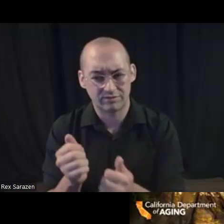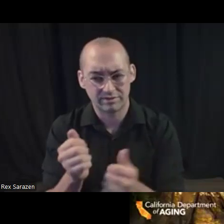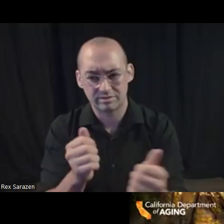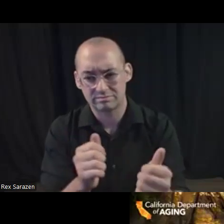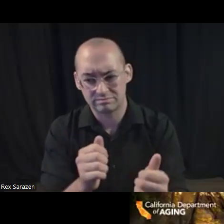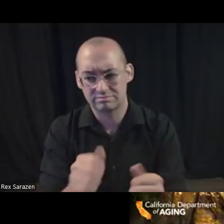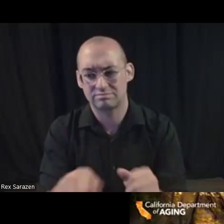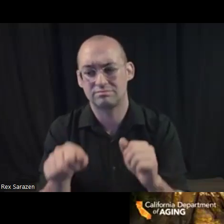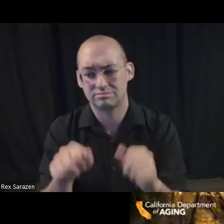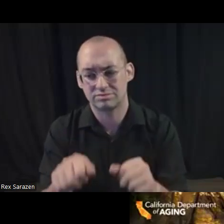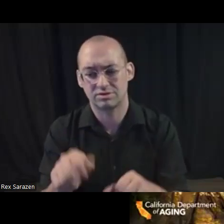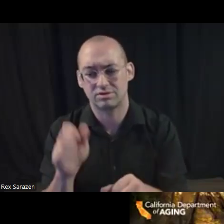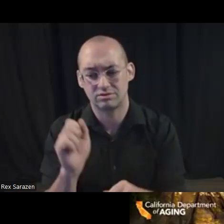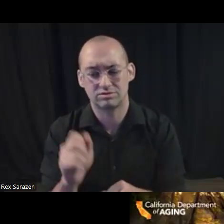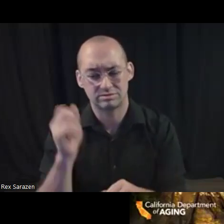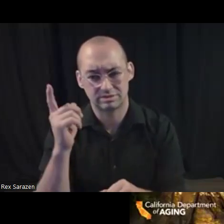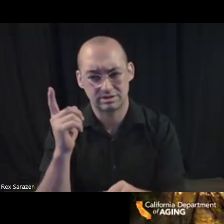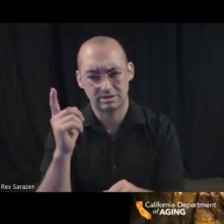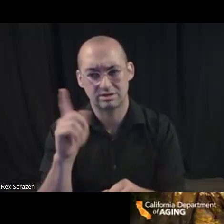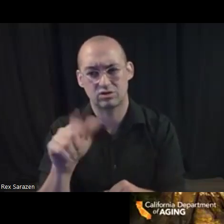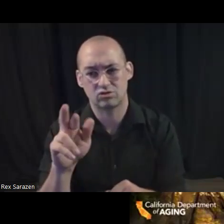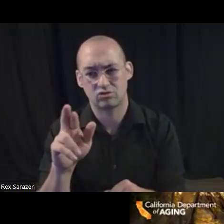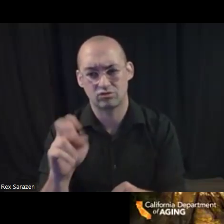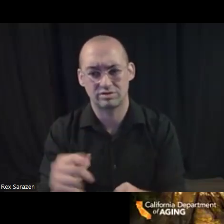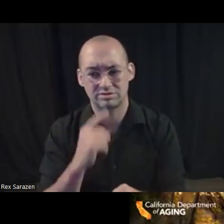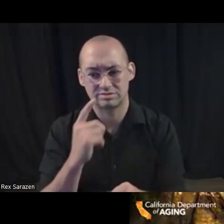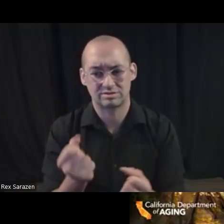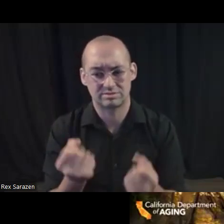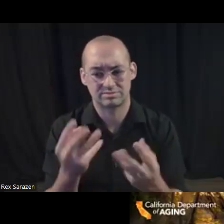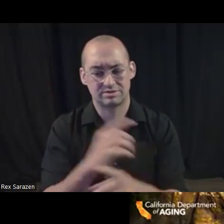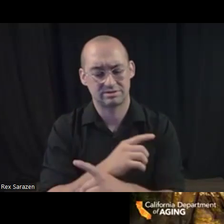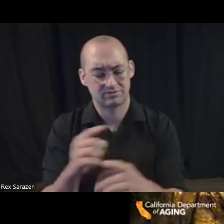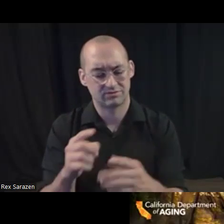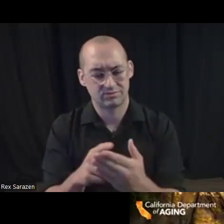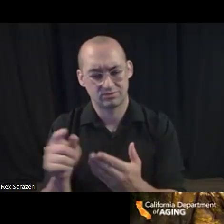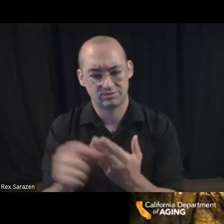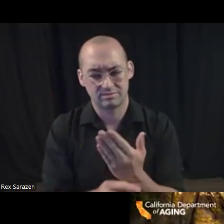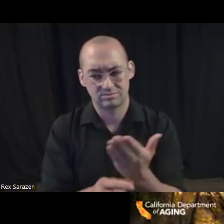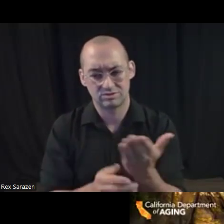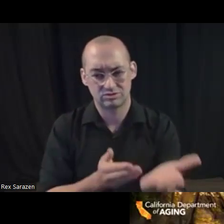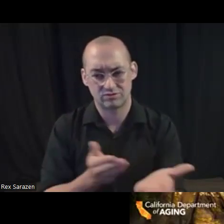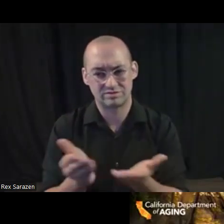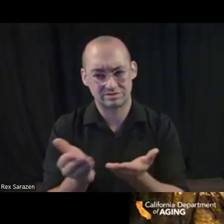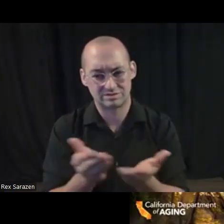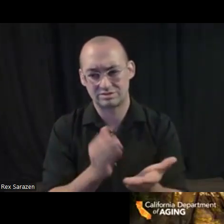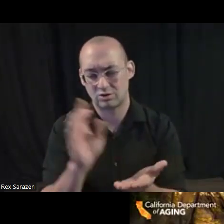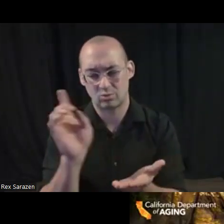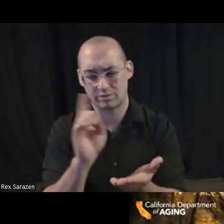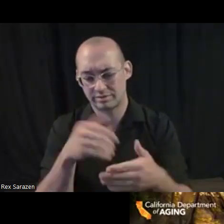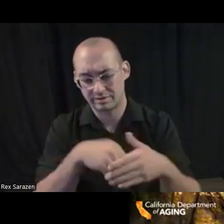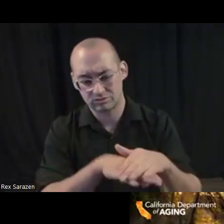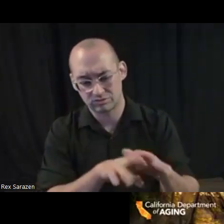to understand, as Lauren said, the many different programs and services, where the entry door is, what